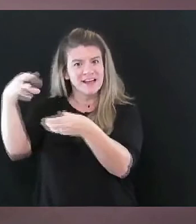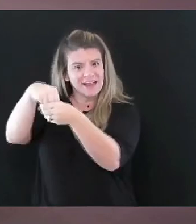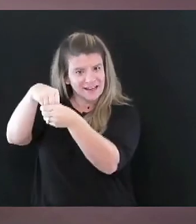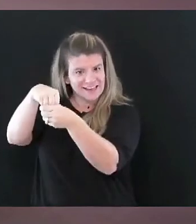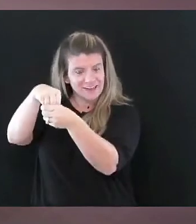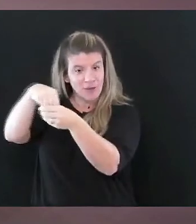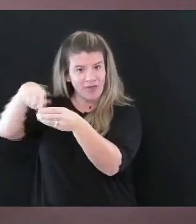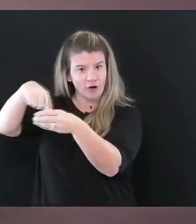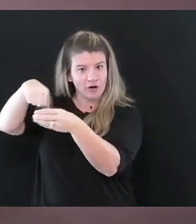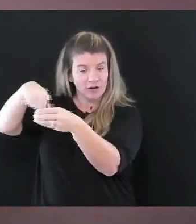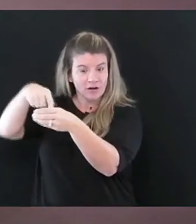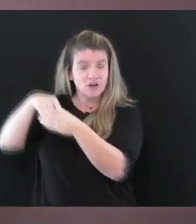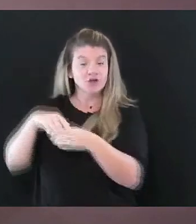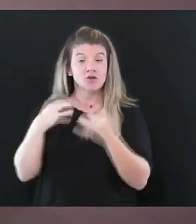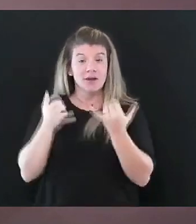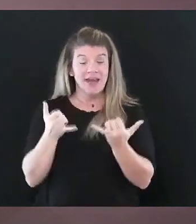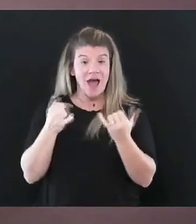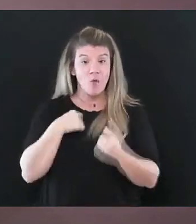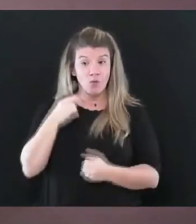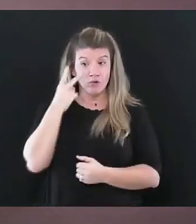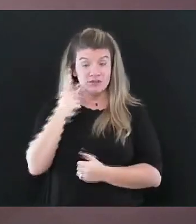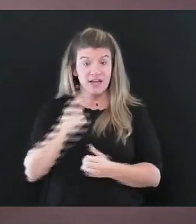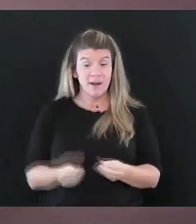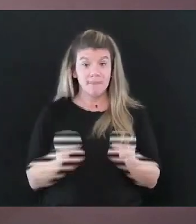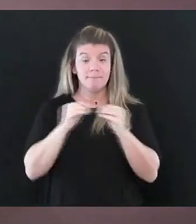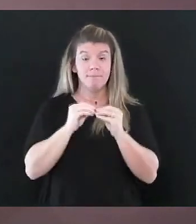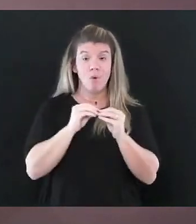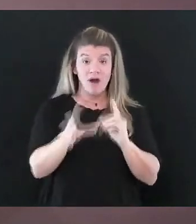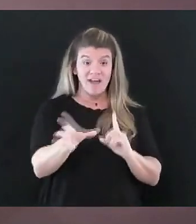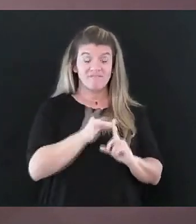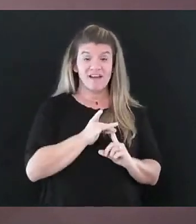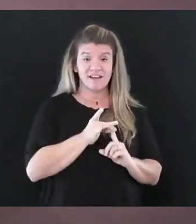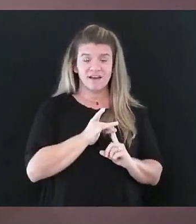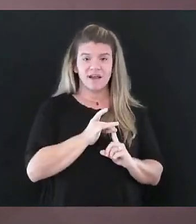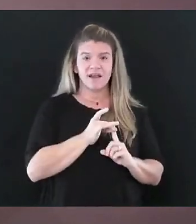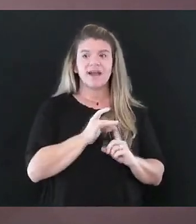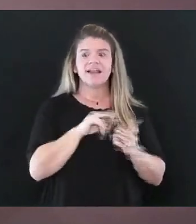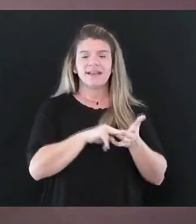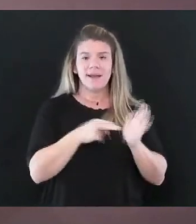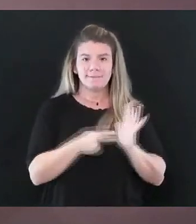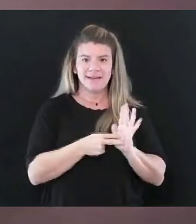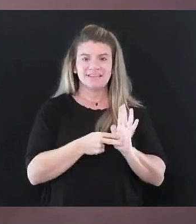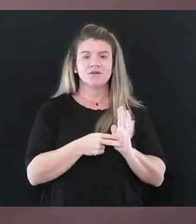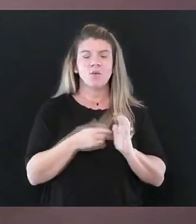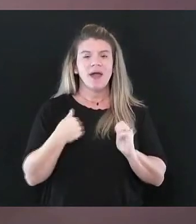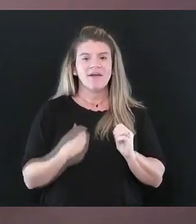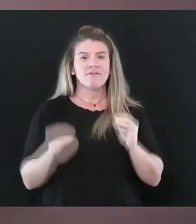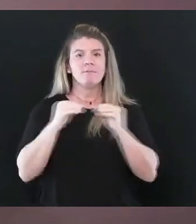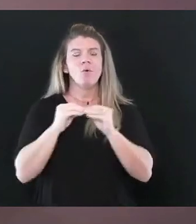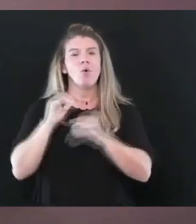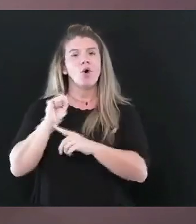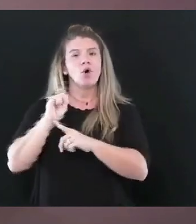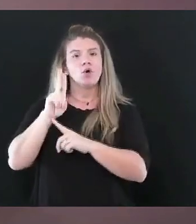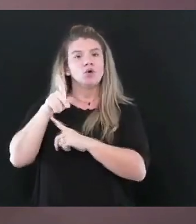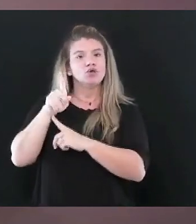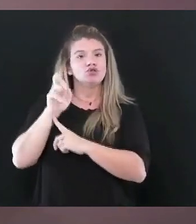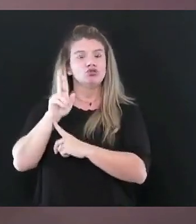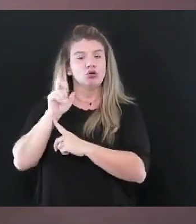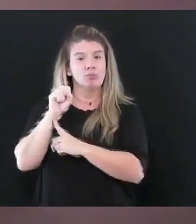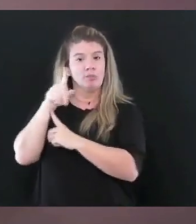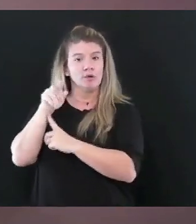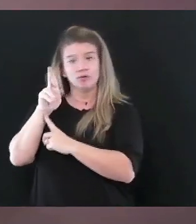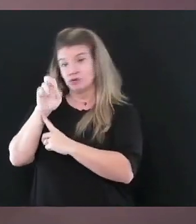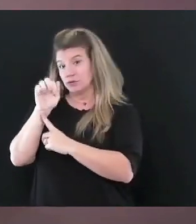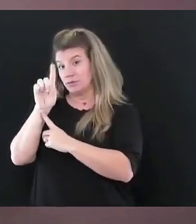we get more people infected, then we do have more people that can become super spreaders. And we know that by